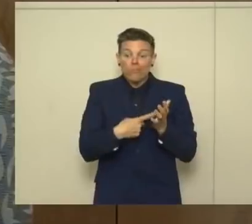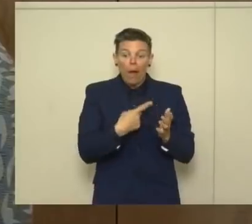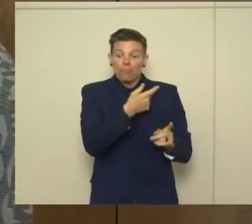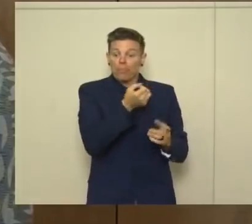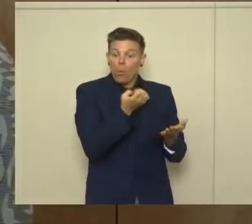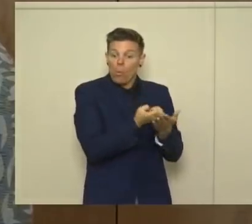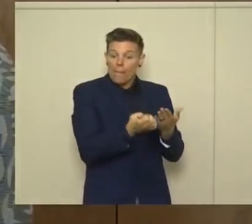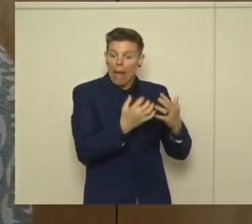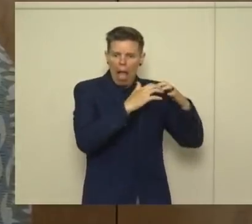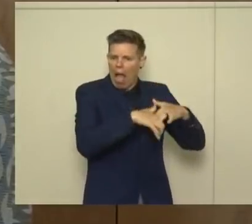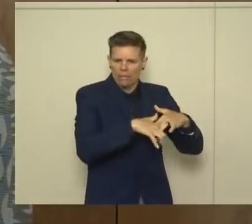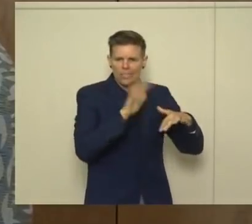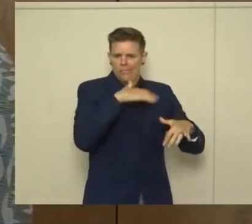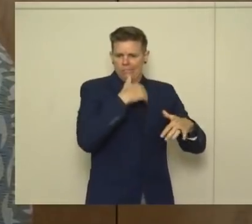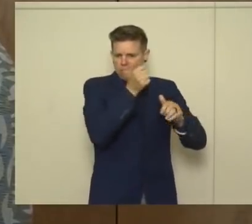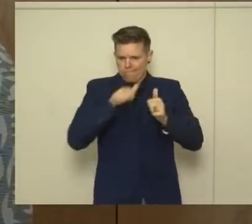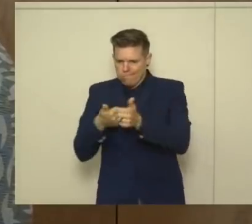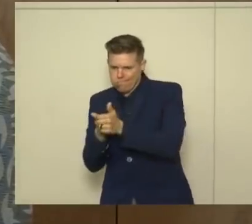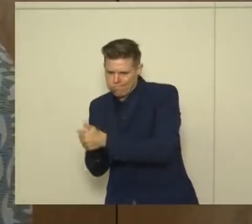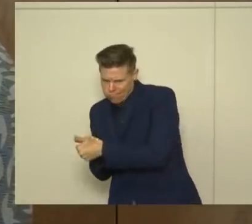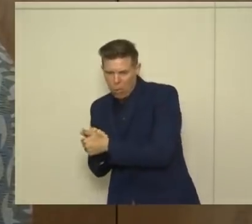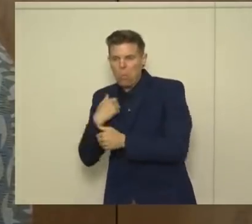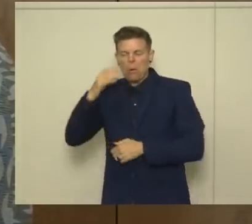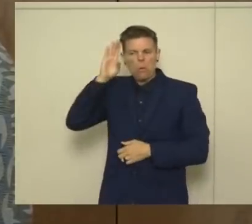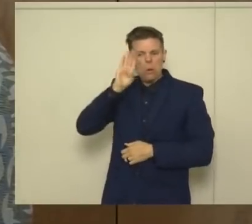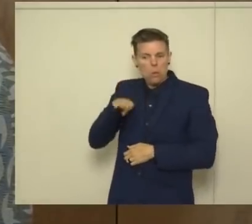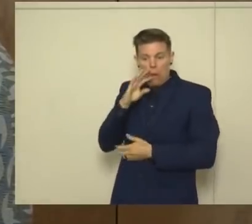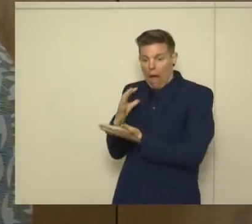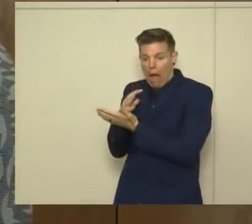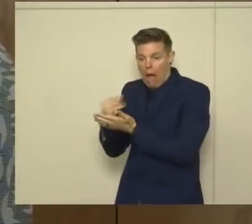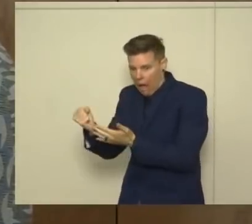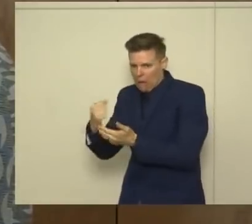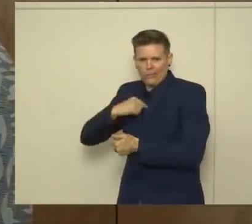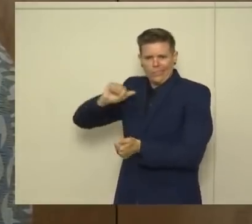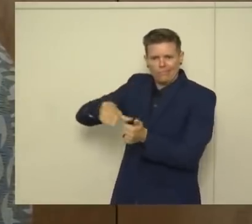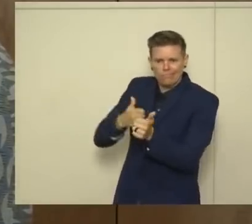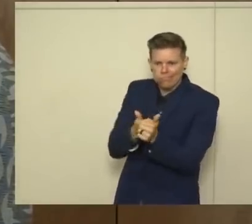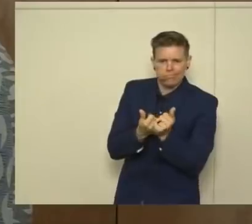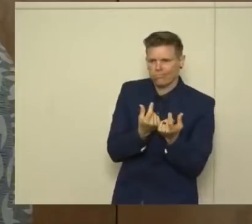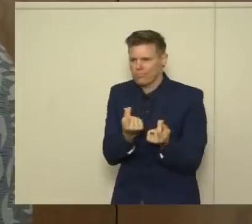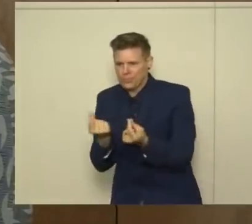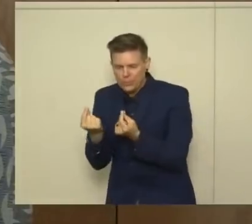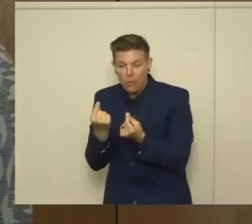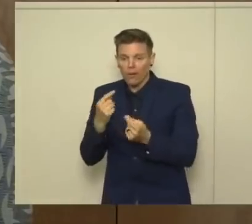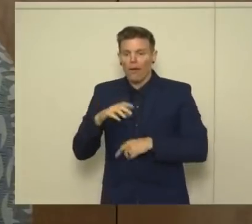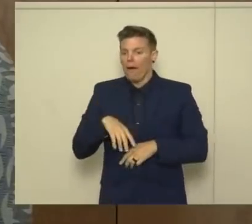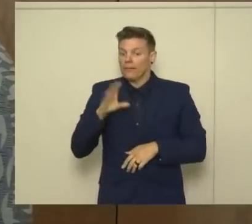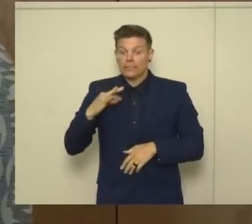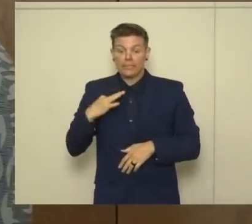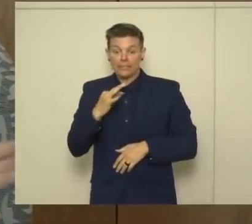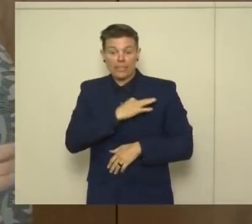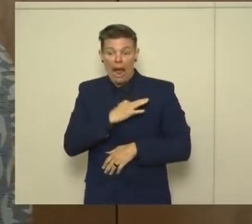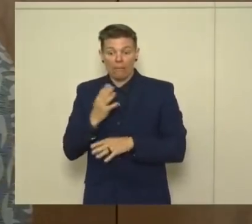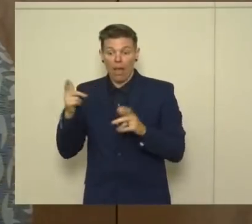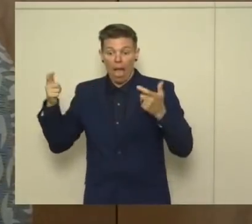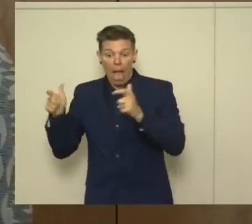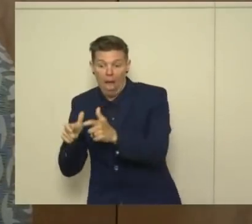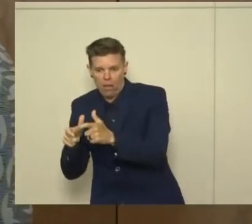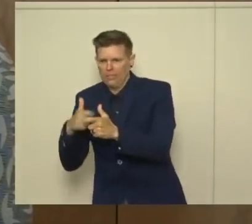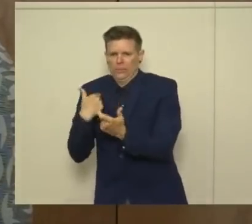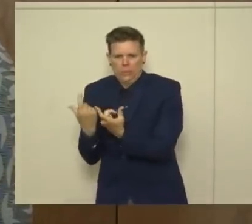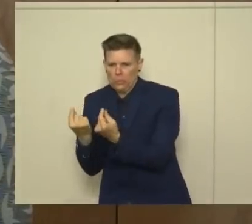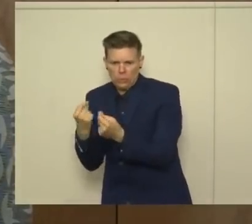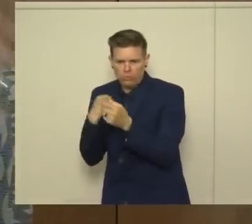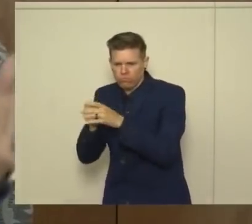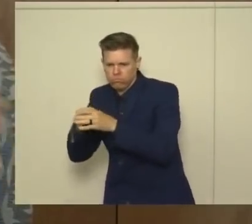we'll run out of public health personnel. We'll have guards will get